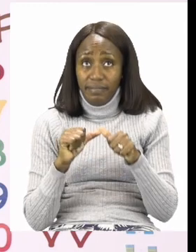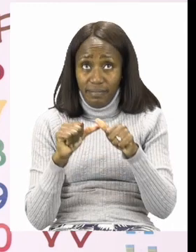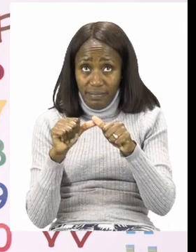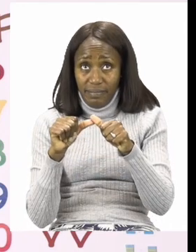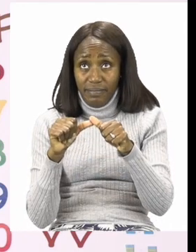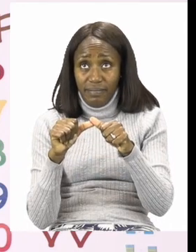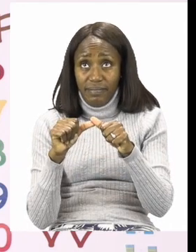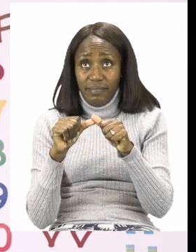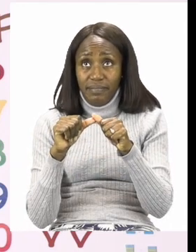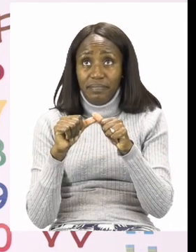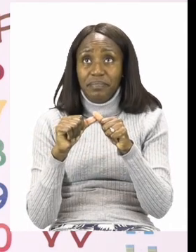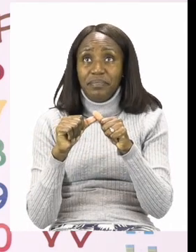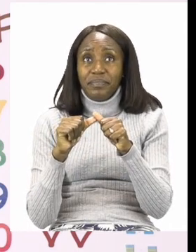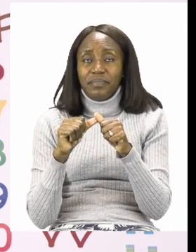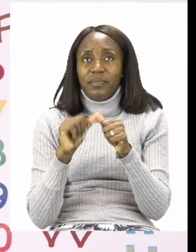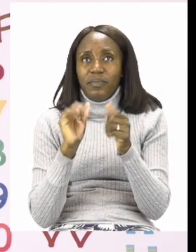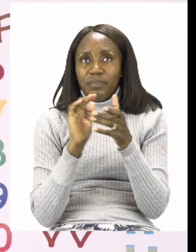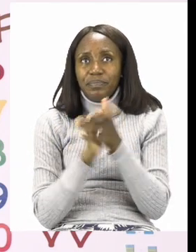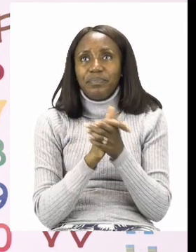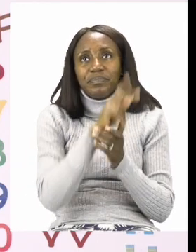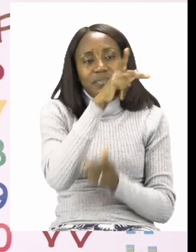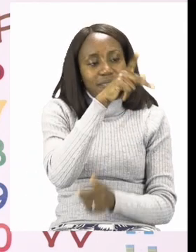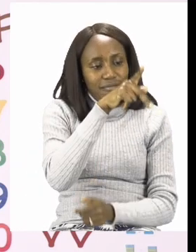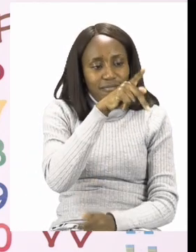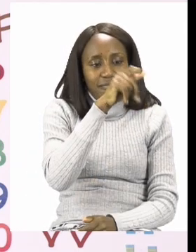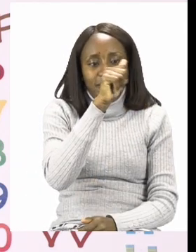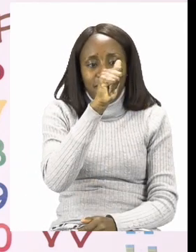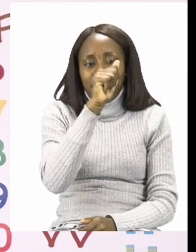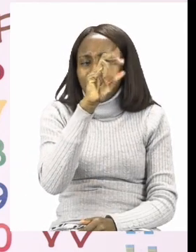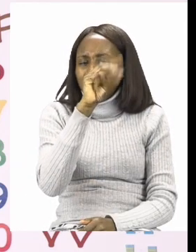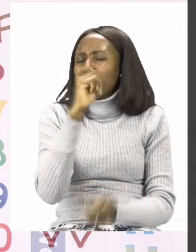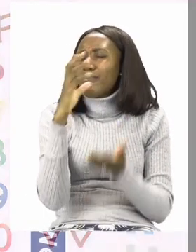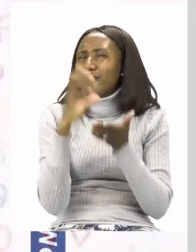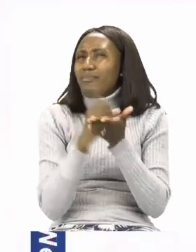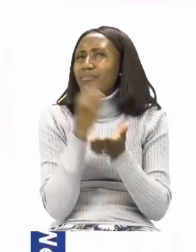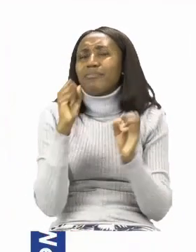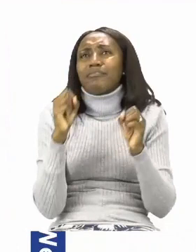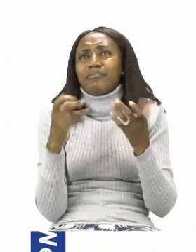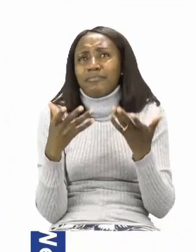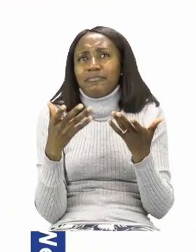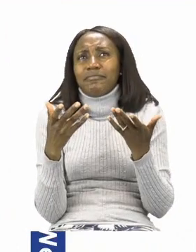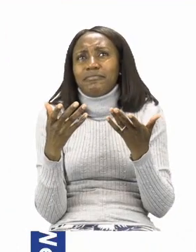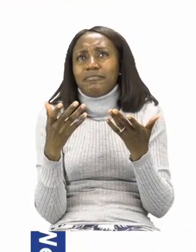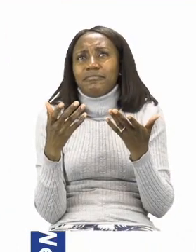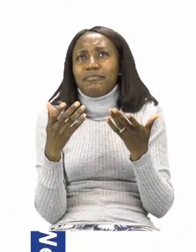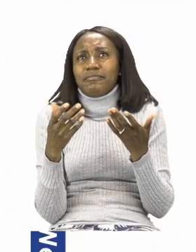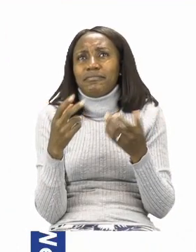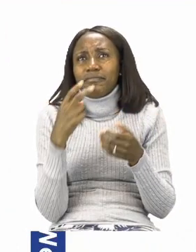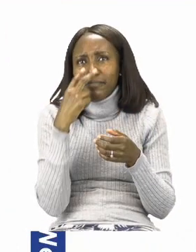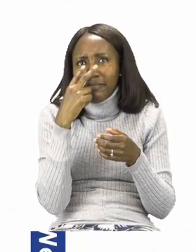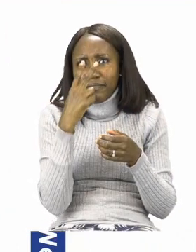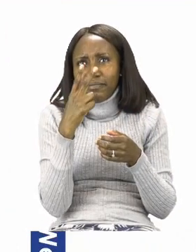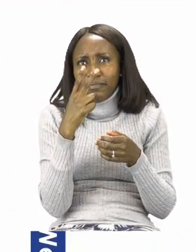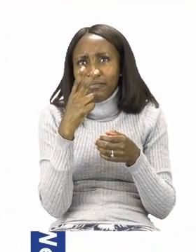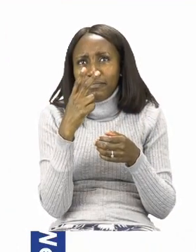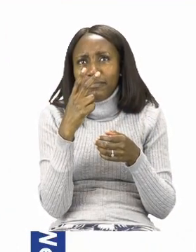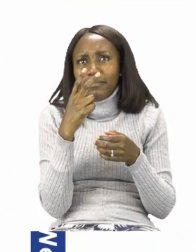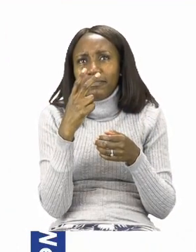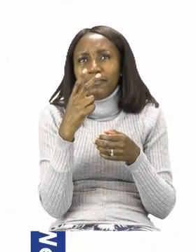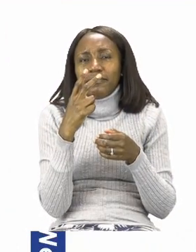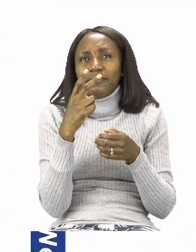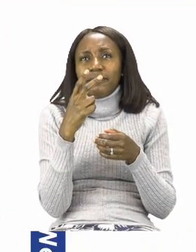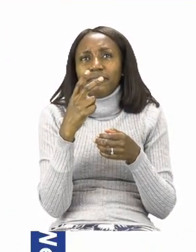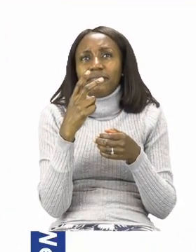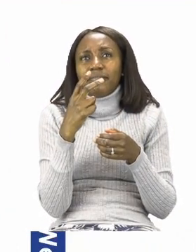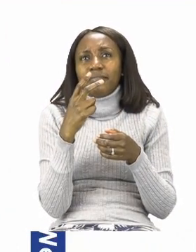go back and we count how many medals Pam won. Let's count together.